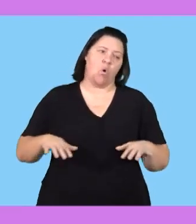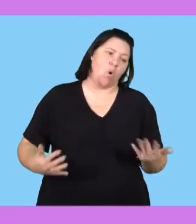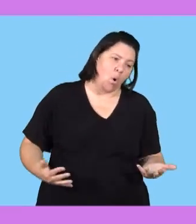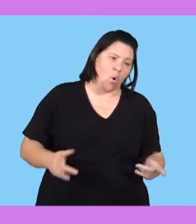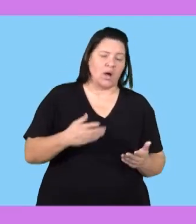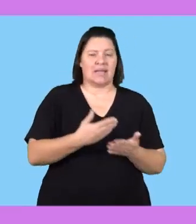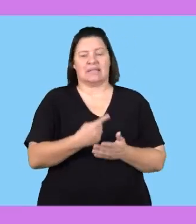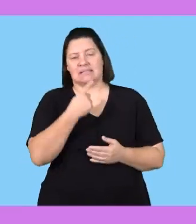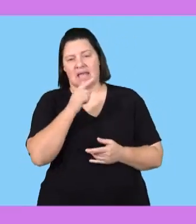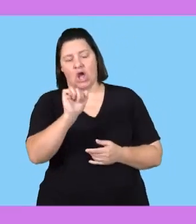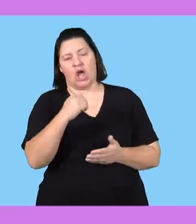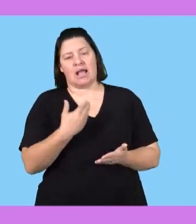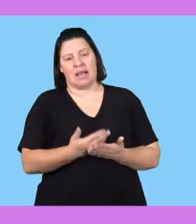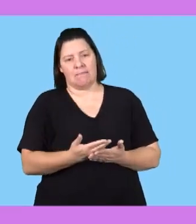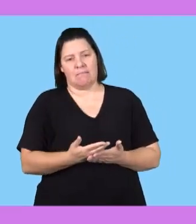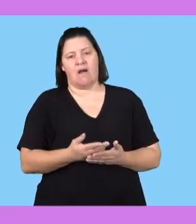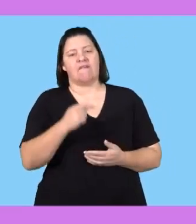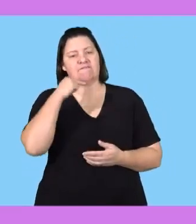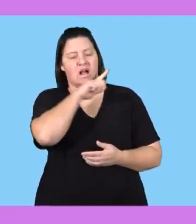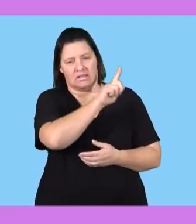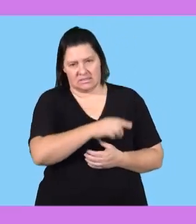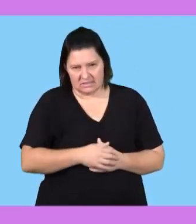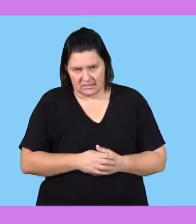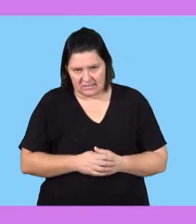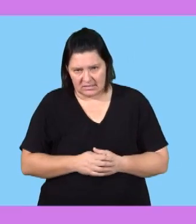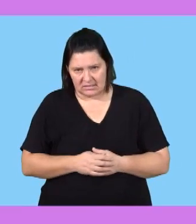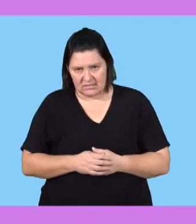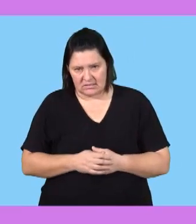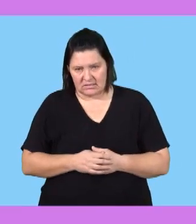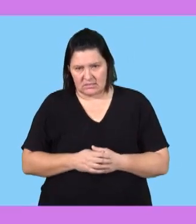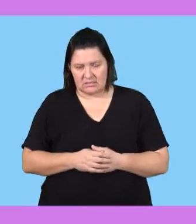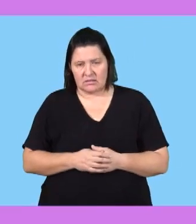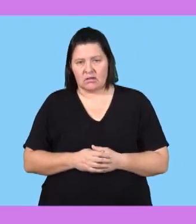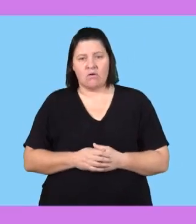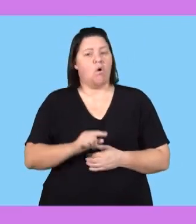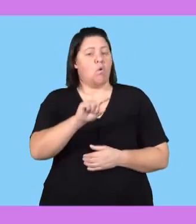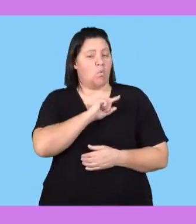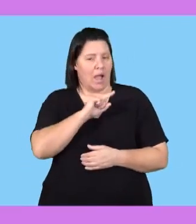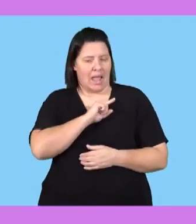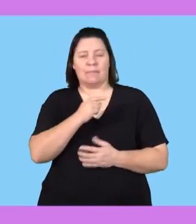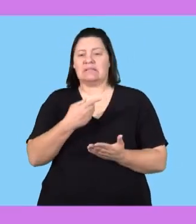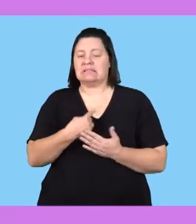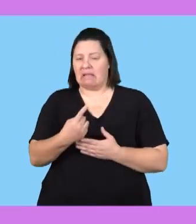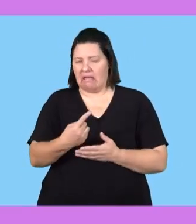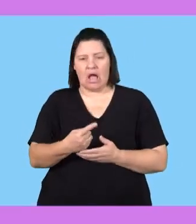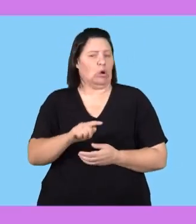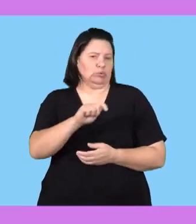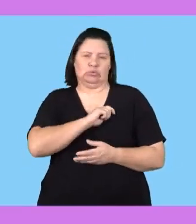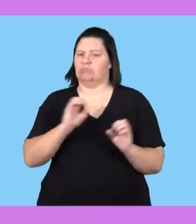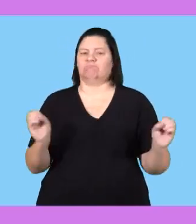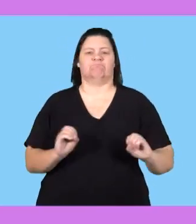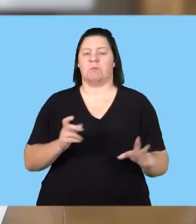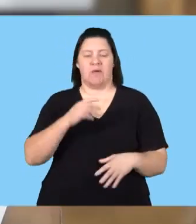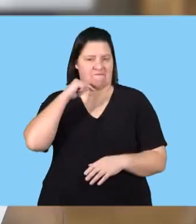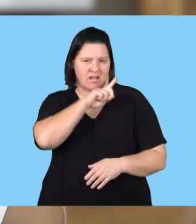incorrect, or you can say her claim is false, as long as you can be able to conclude